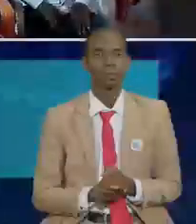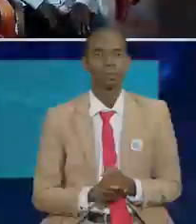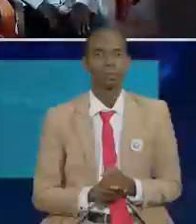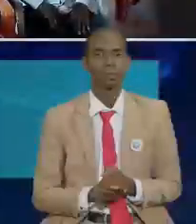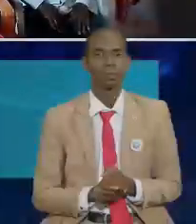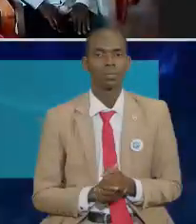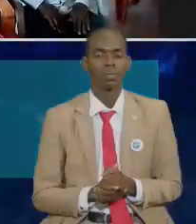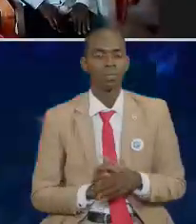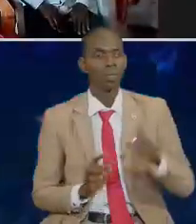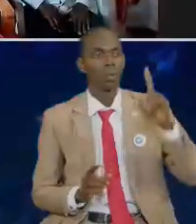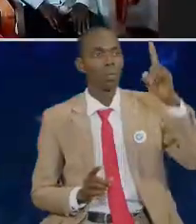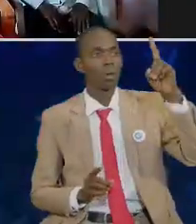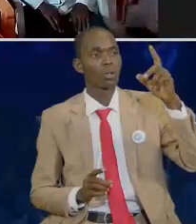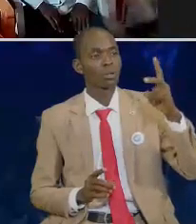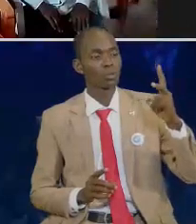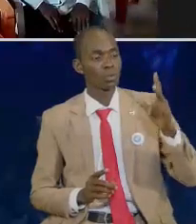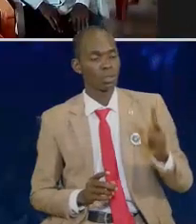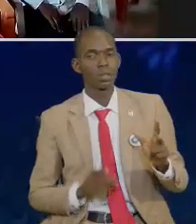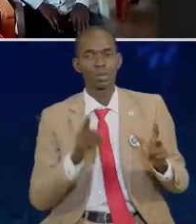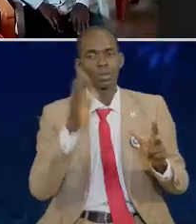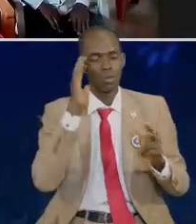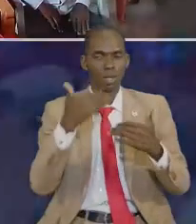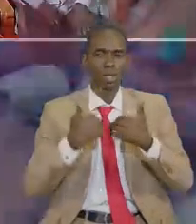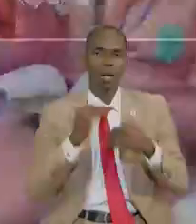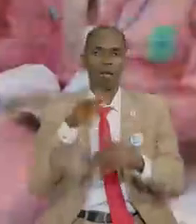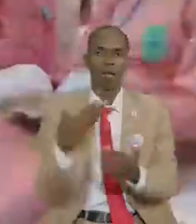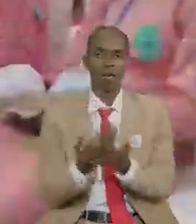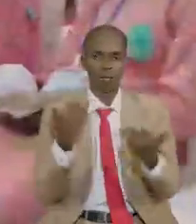One, two, three, you are going to possess today.